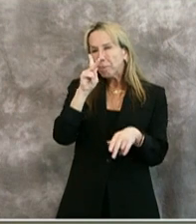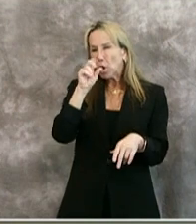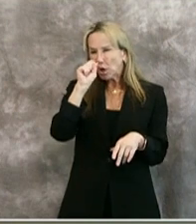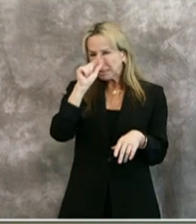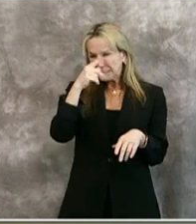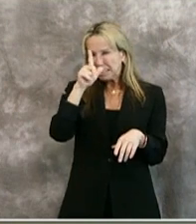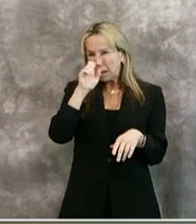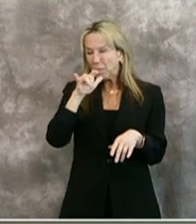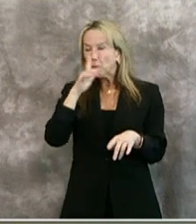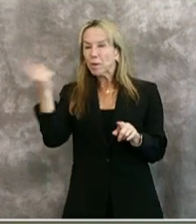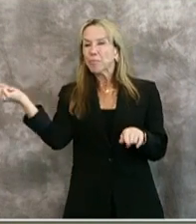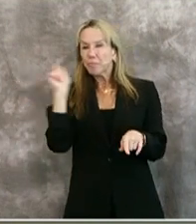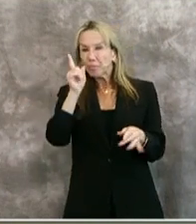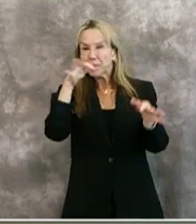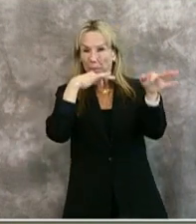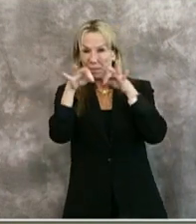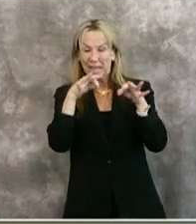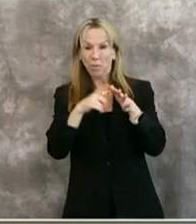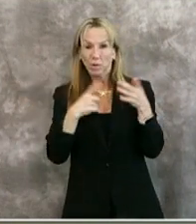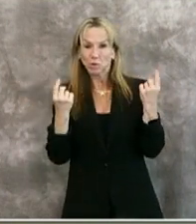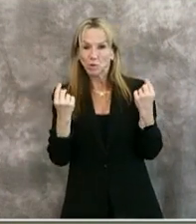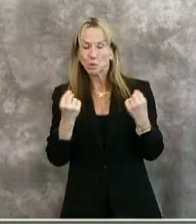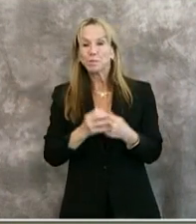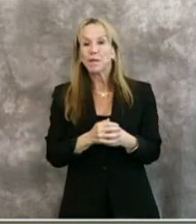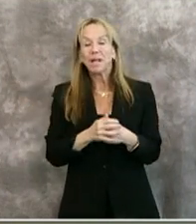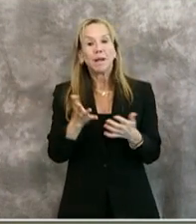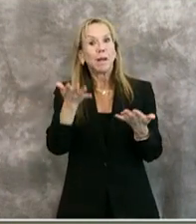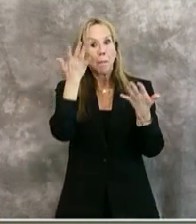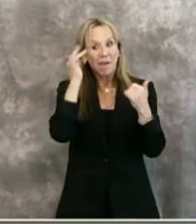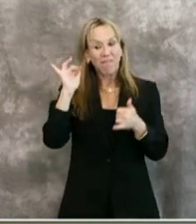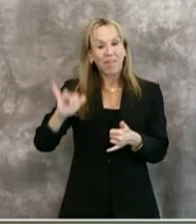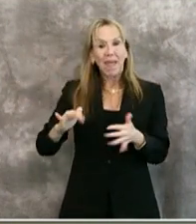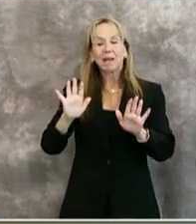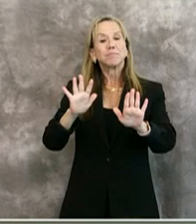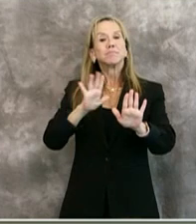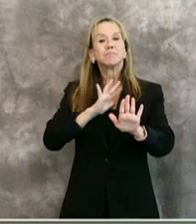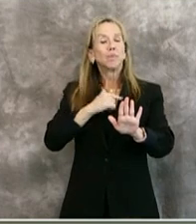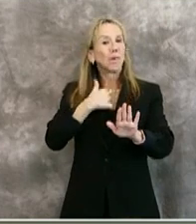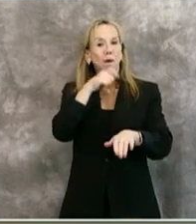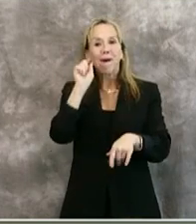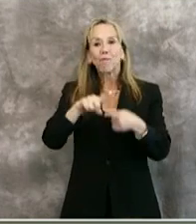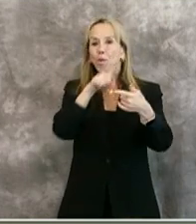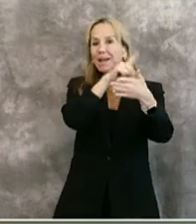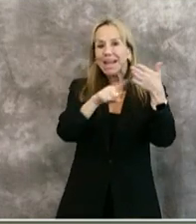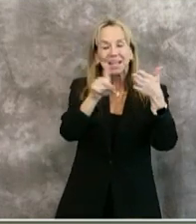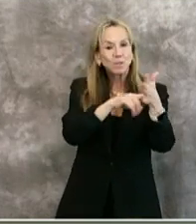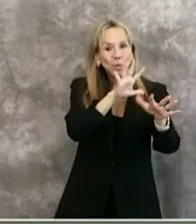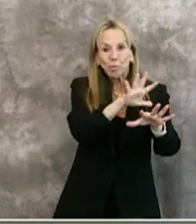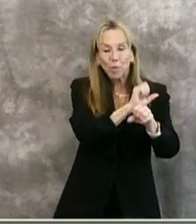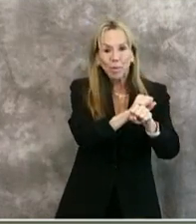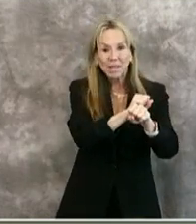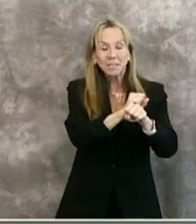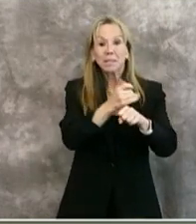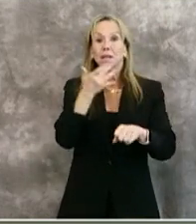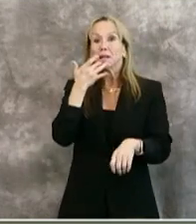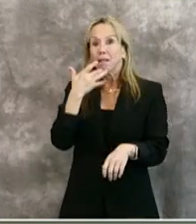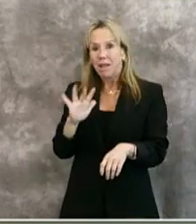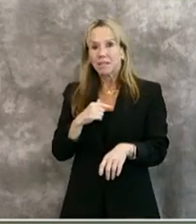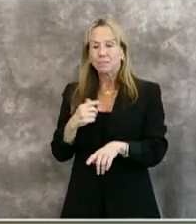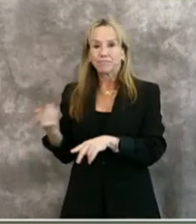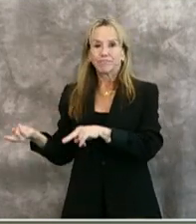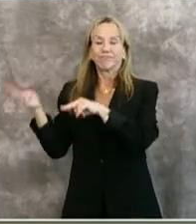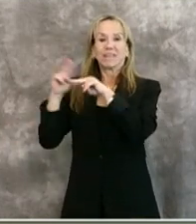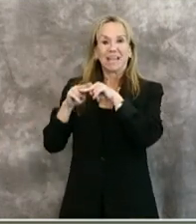doing. But because of this effort, we are not having to cancel our appointments, and we're not presently having to cancel any